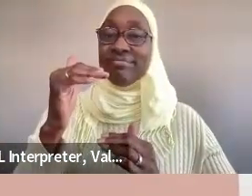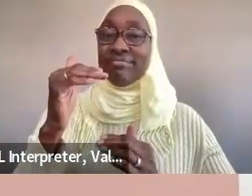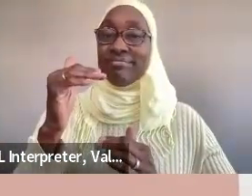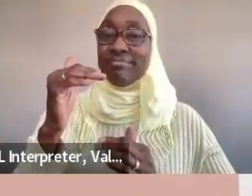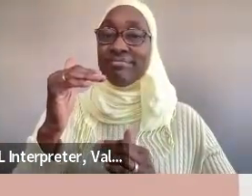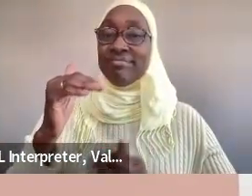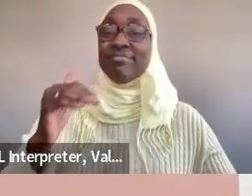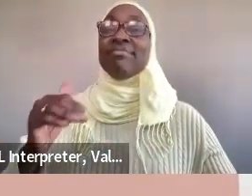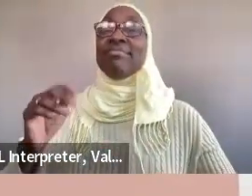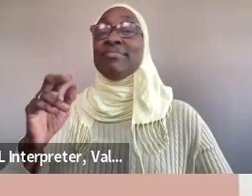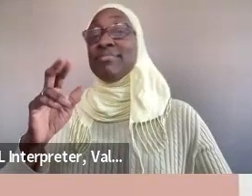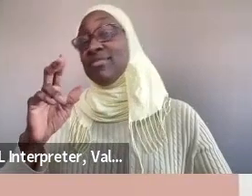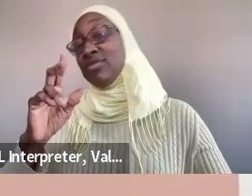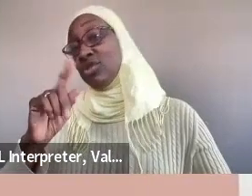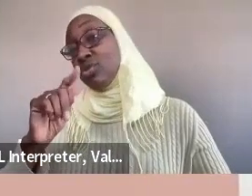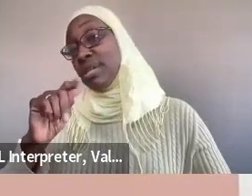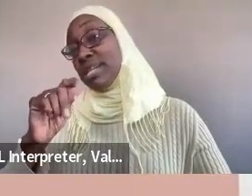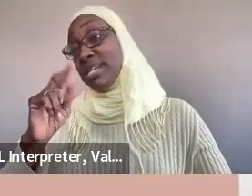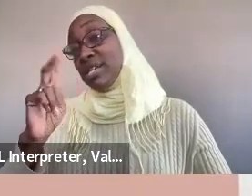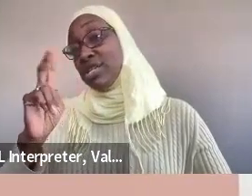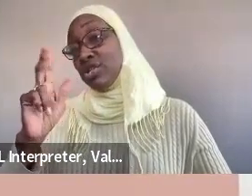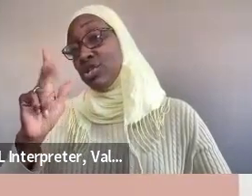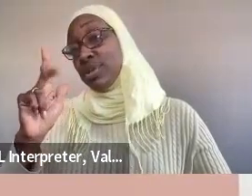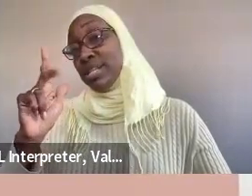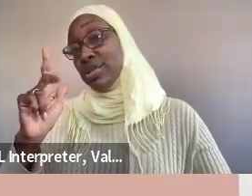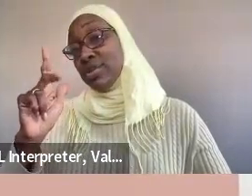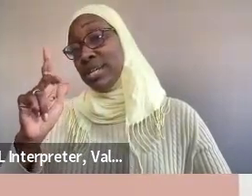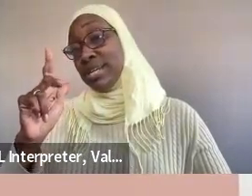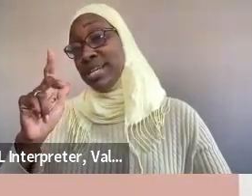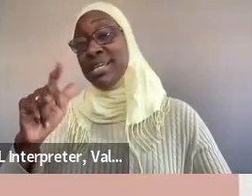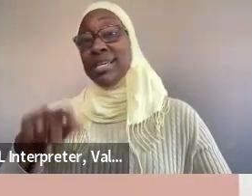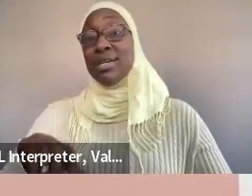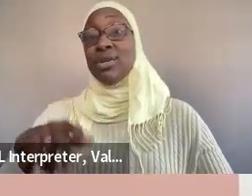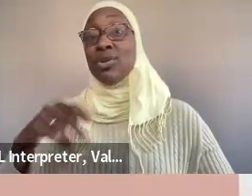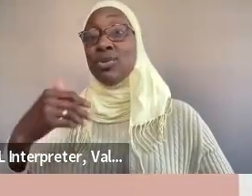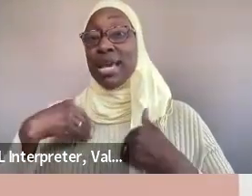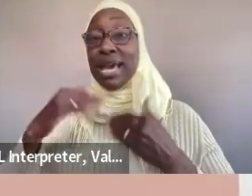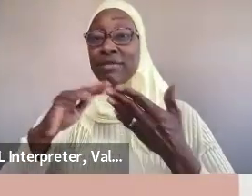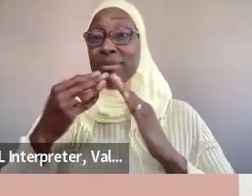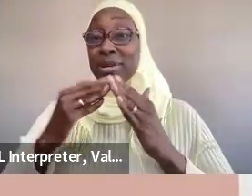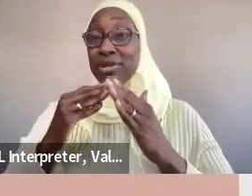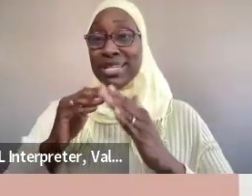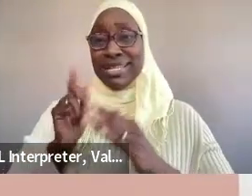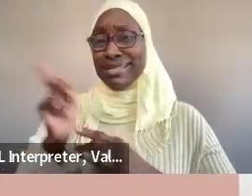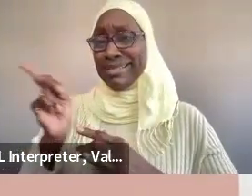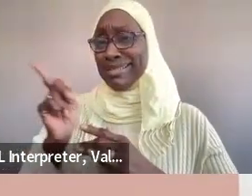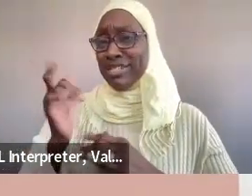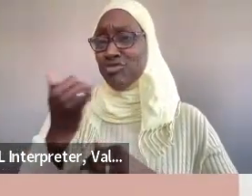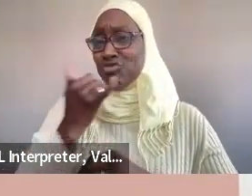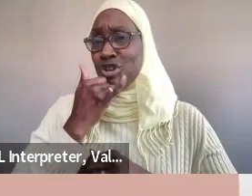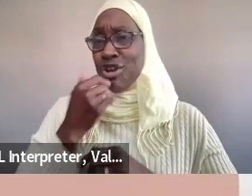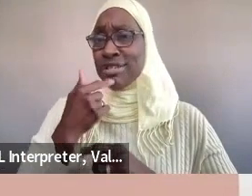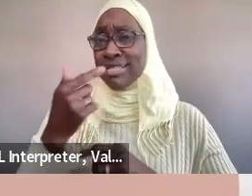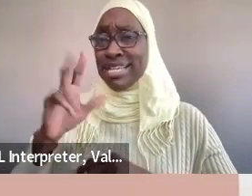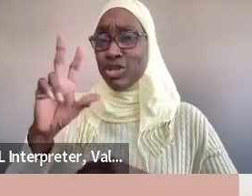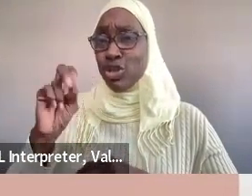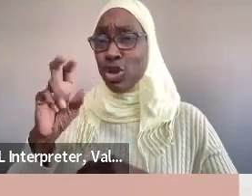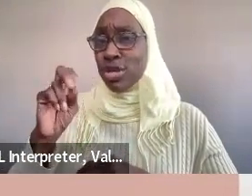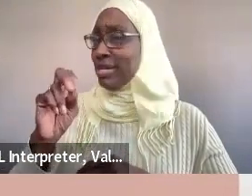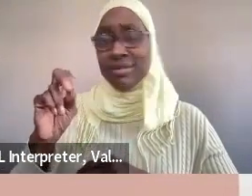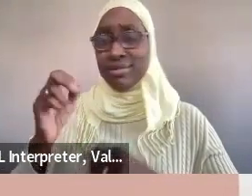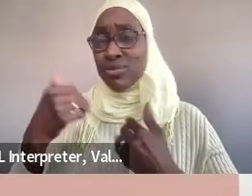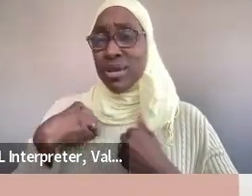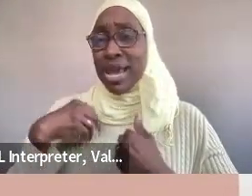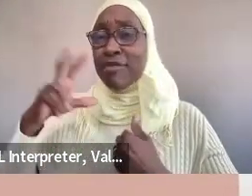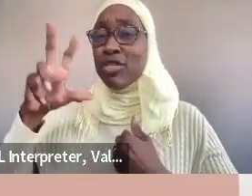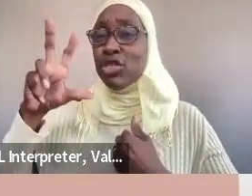about 250 subscribers and 300 plus Instagram followers, and a lot of people who follow us on